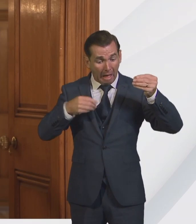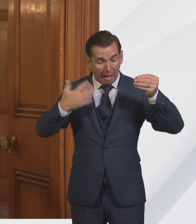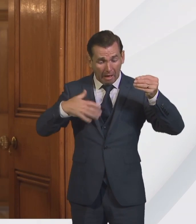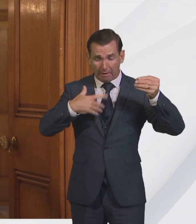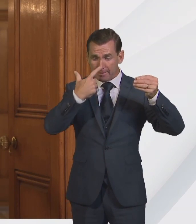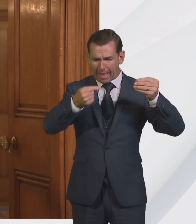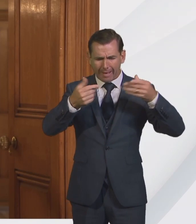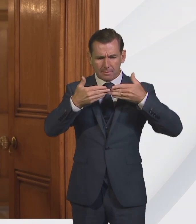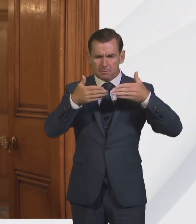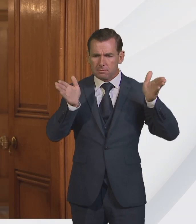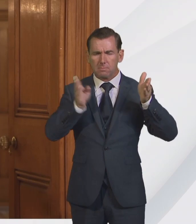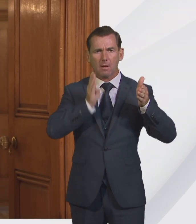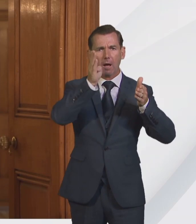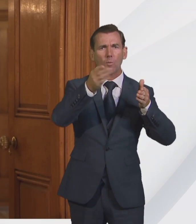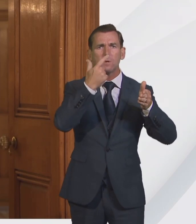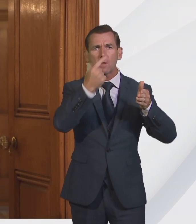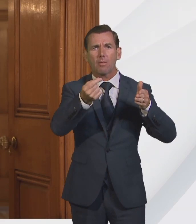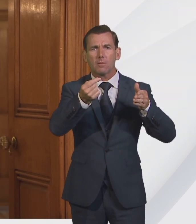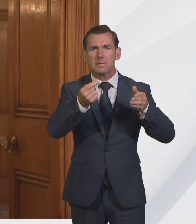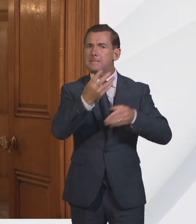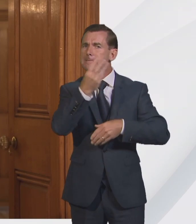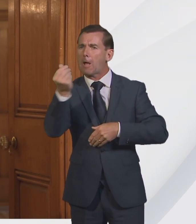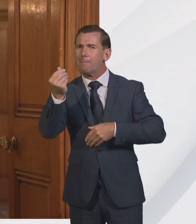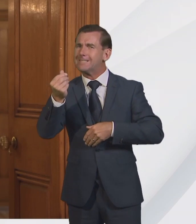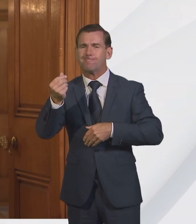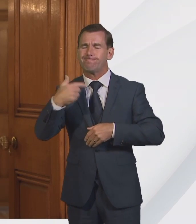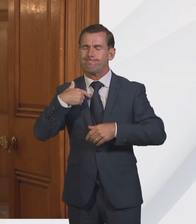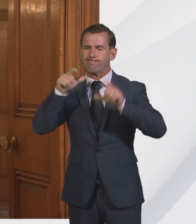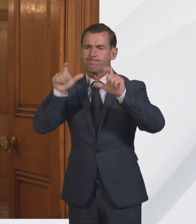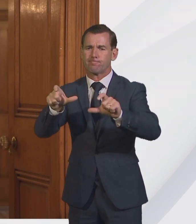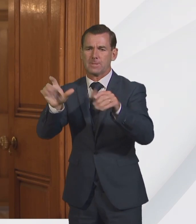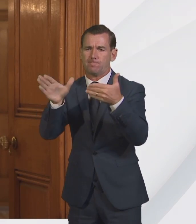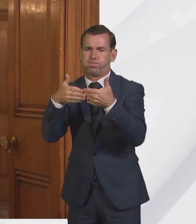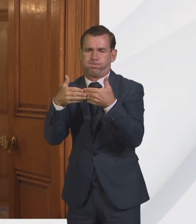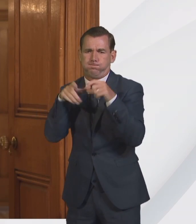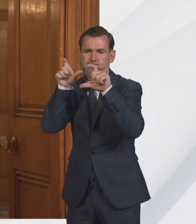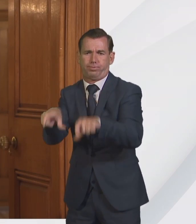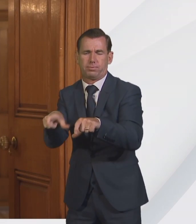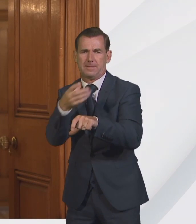safely and who is needing to continue to take those special protective measures.